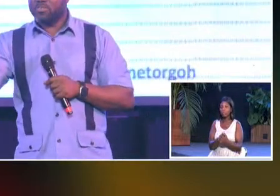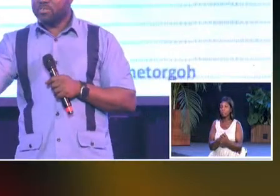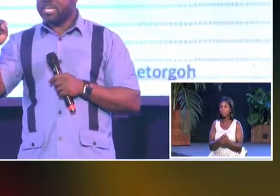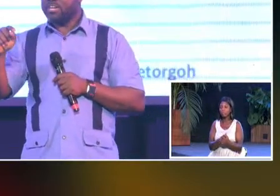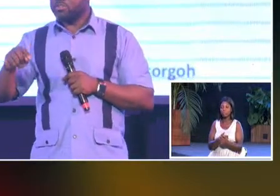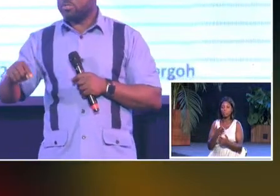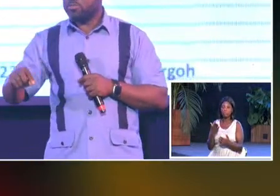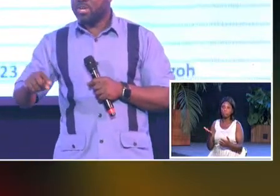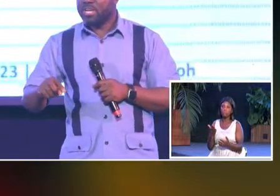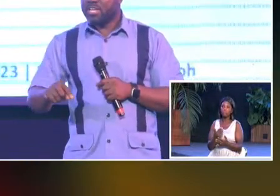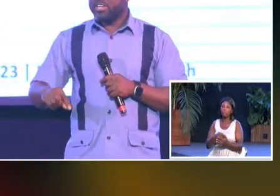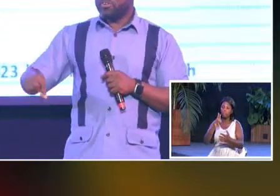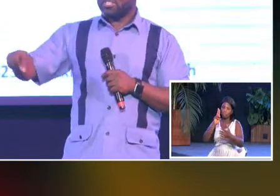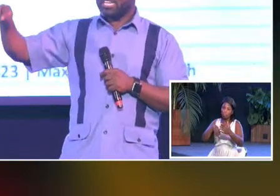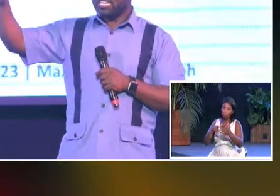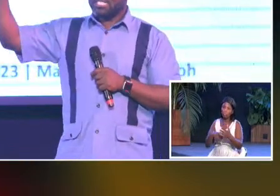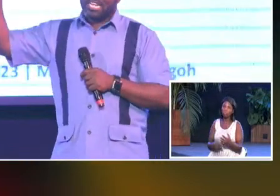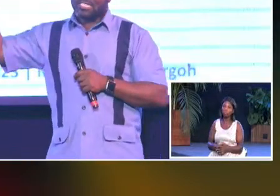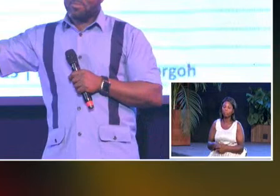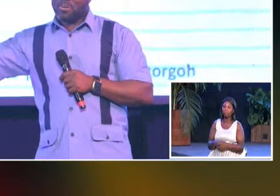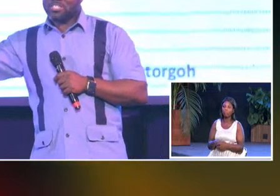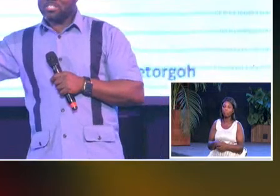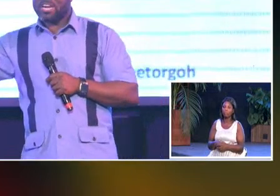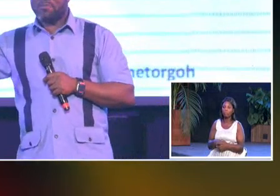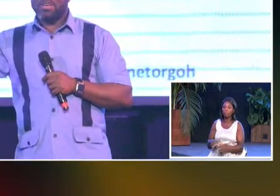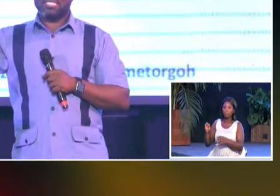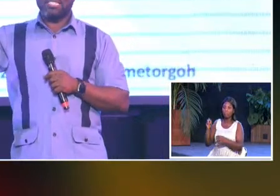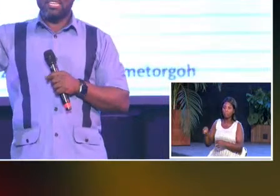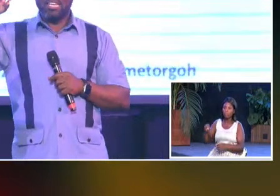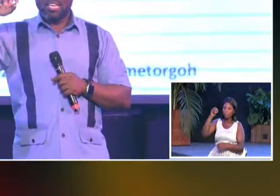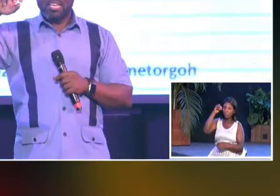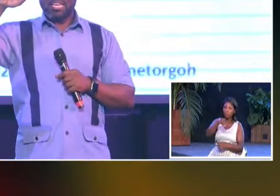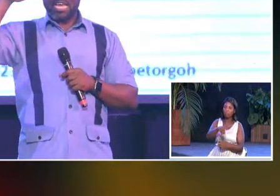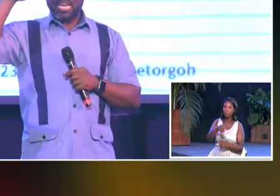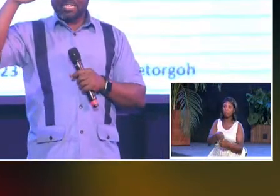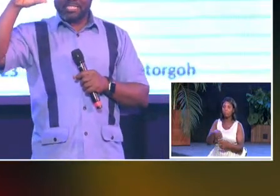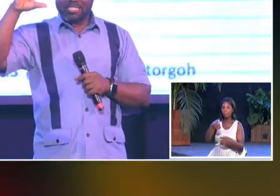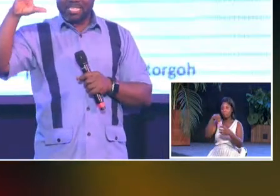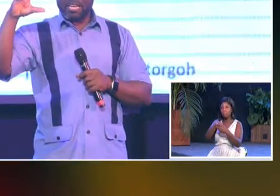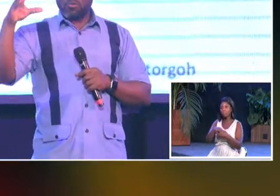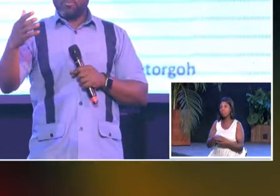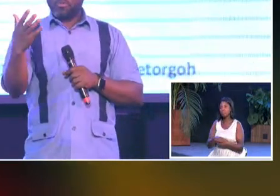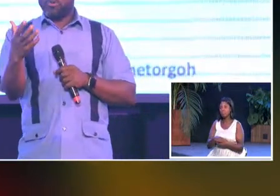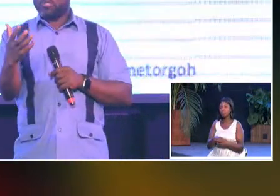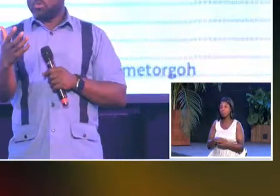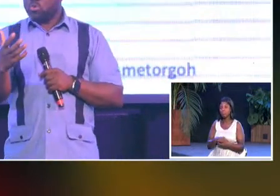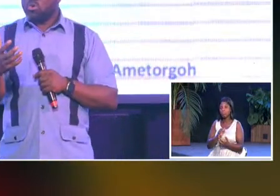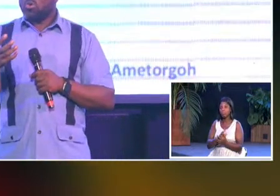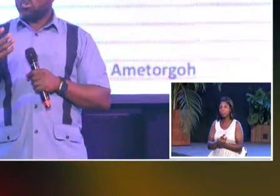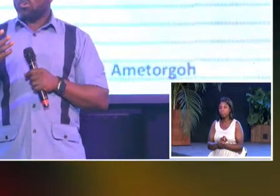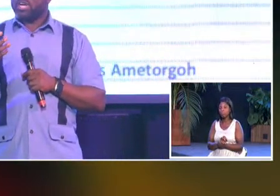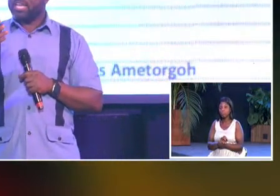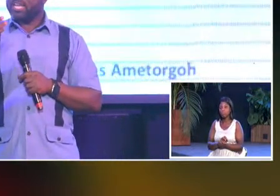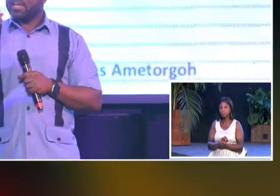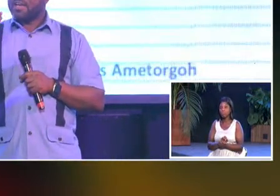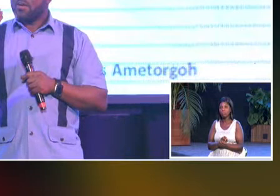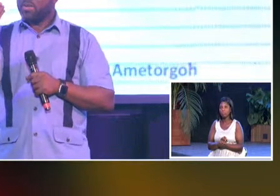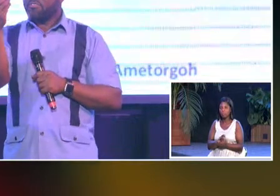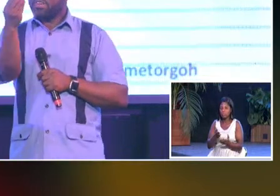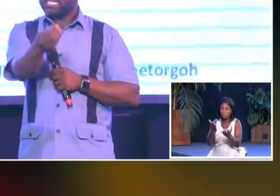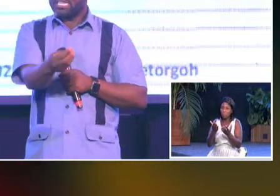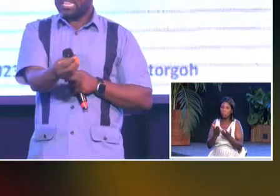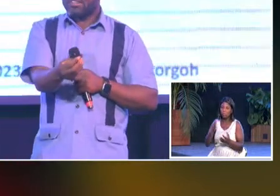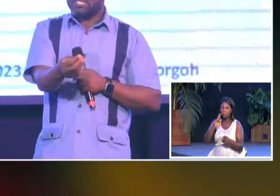getting views, our YouTube, you know, channel is getting more subscribers. And they want people to know, okay,